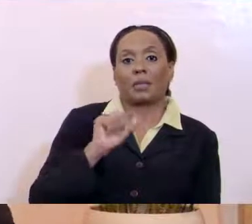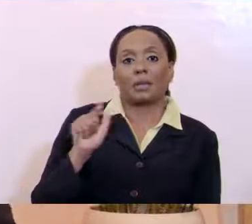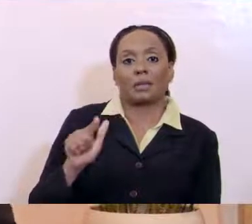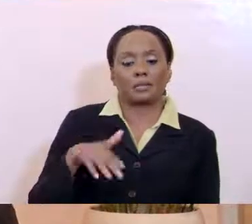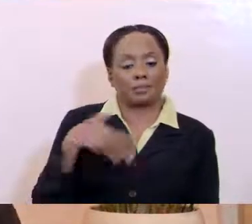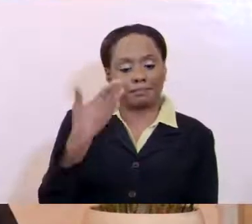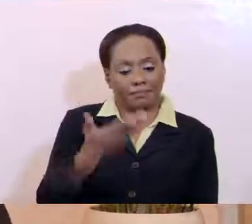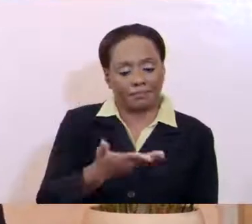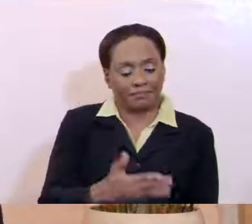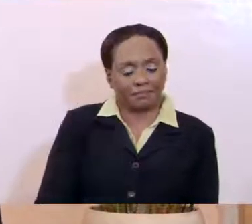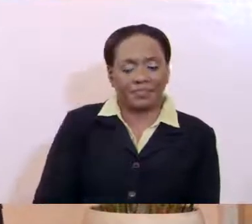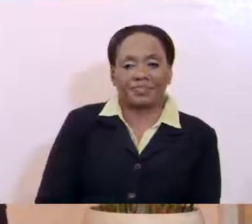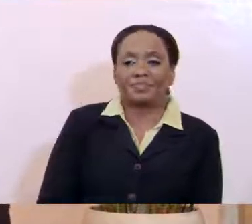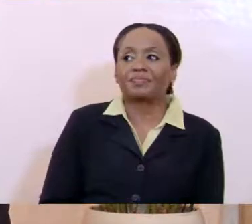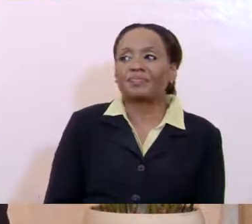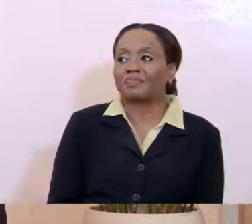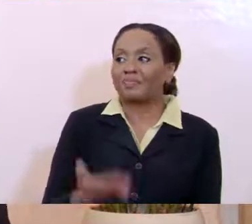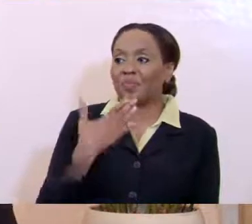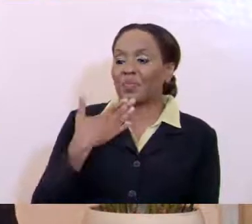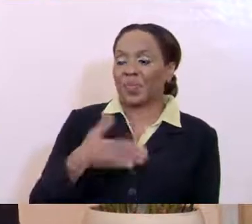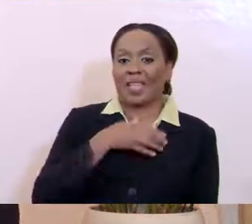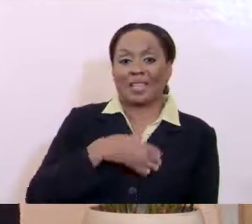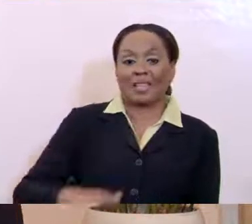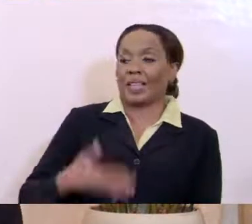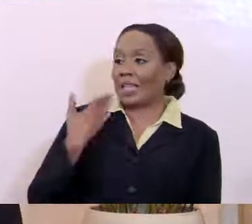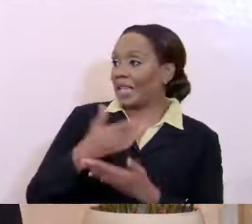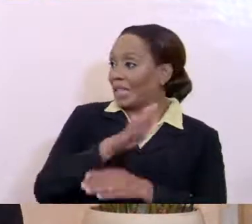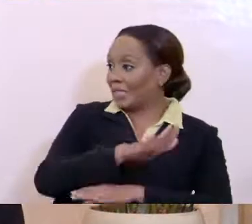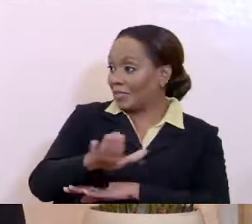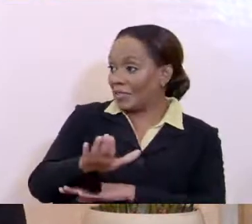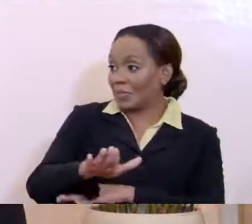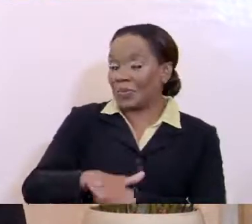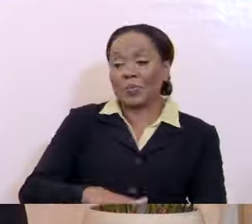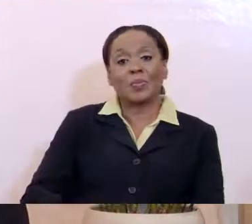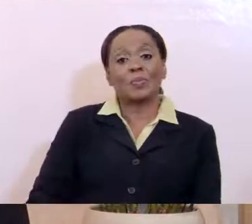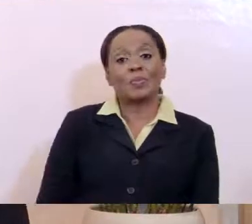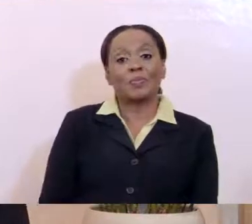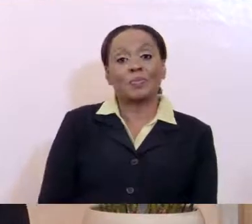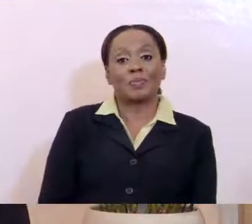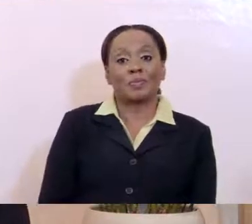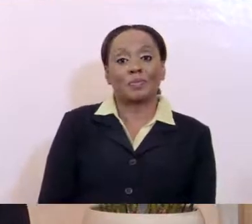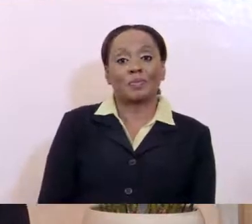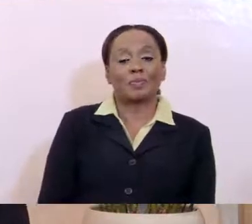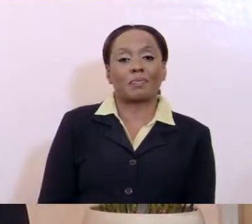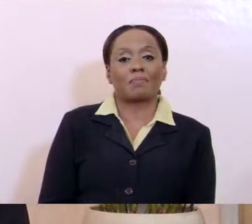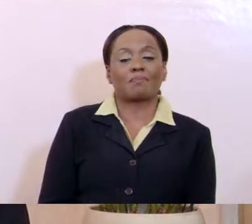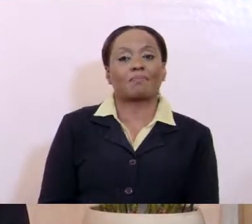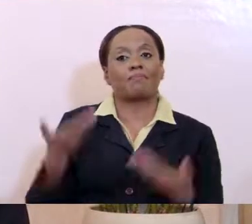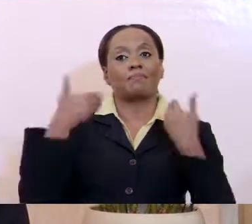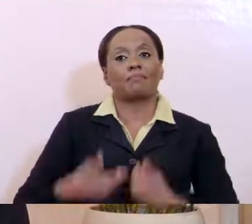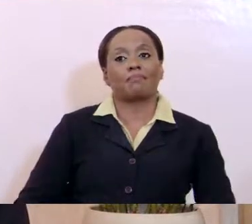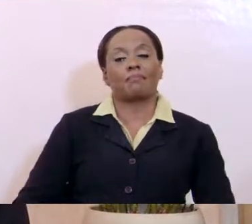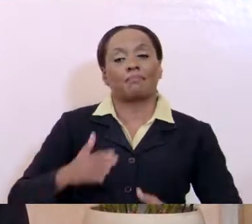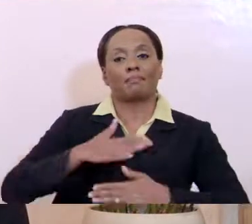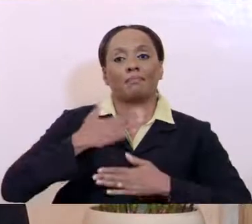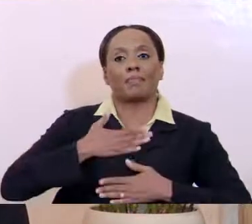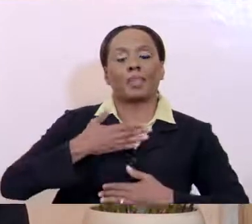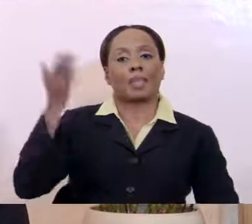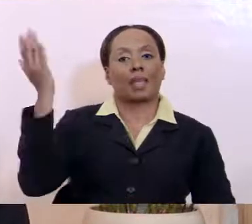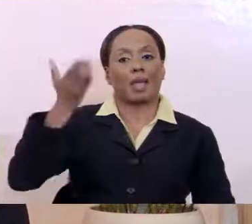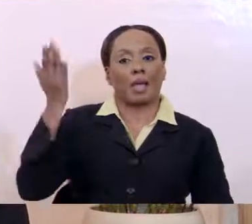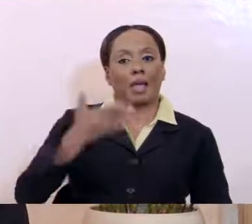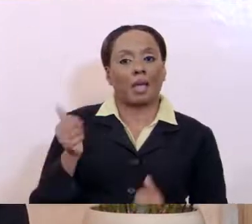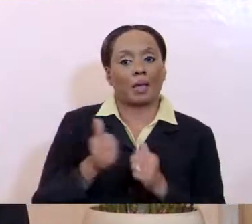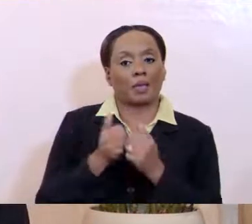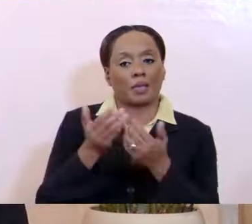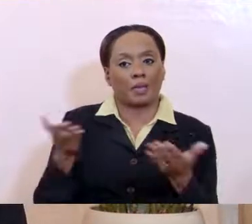AG. Thank you very much, Liz, and good evening, Barbados. I'm happy to be able to speak with you this